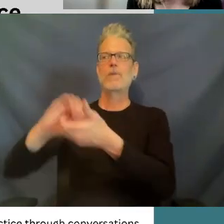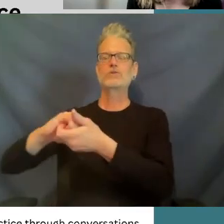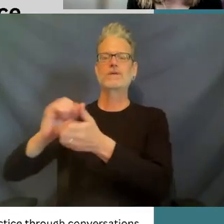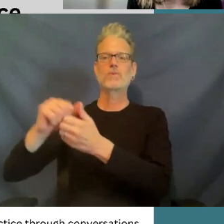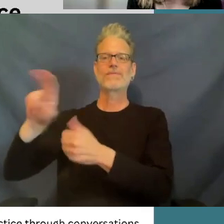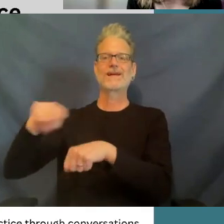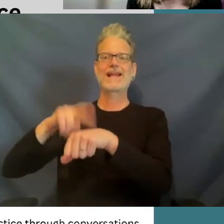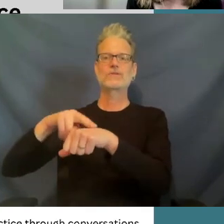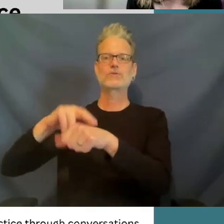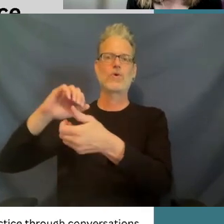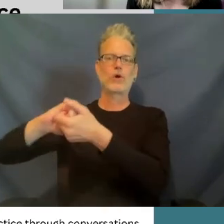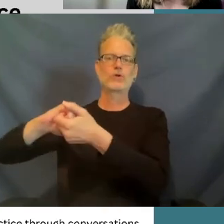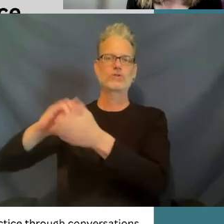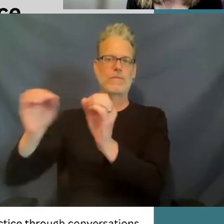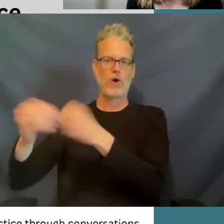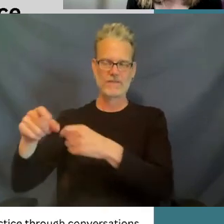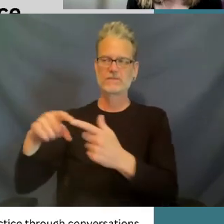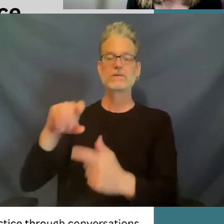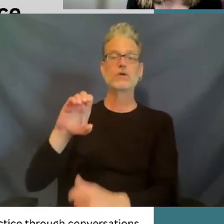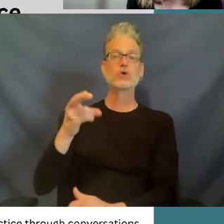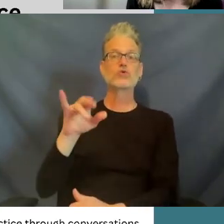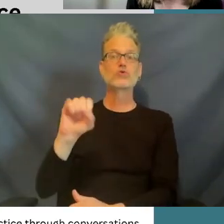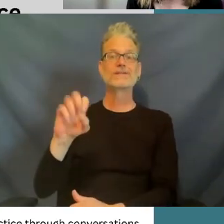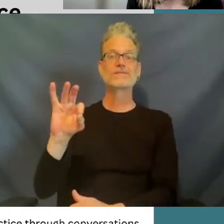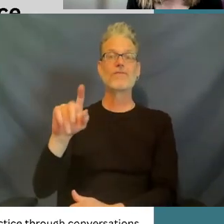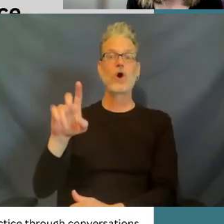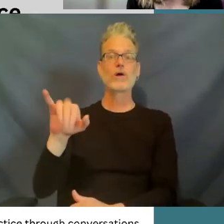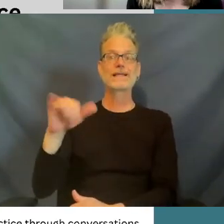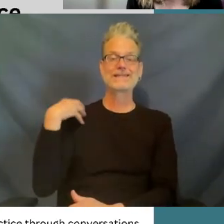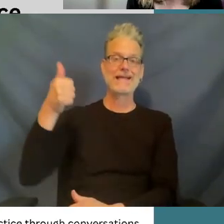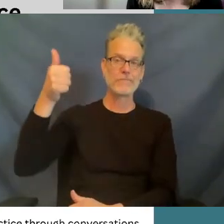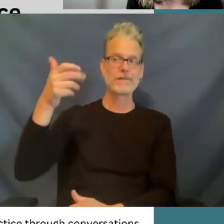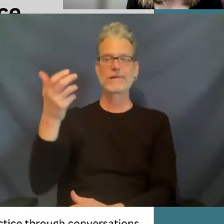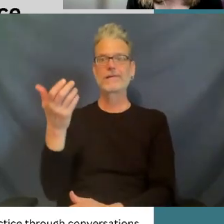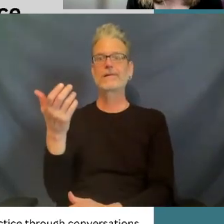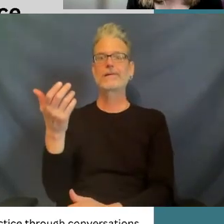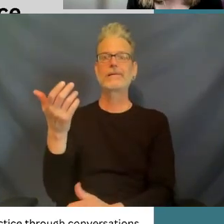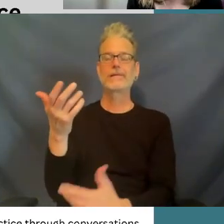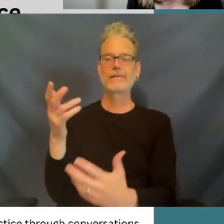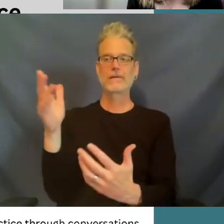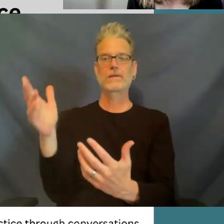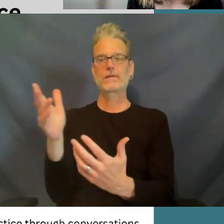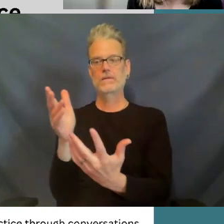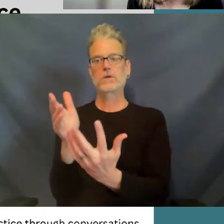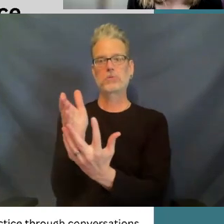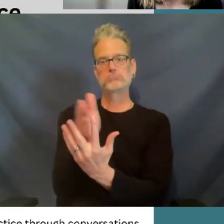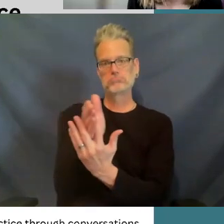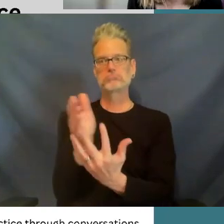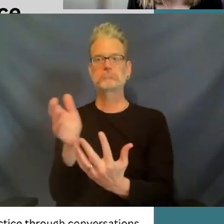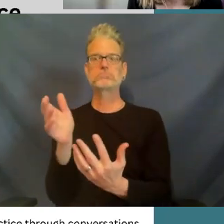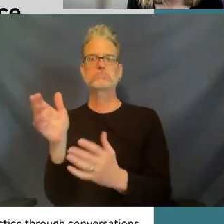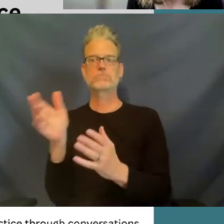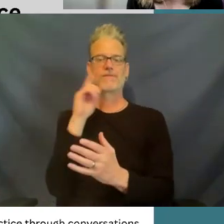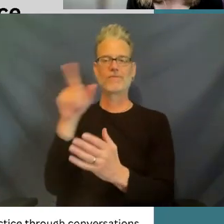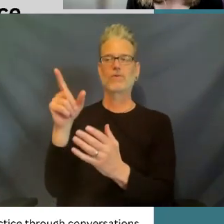Partnership Office, Chris Farley, Deputy Bipartisan Infrastructure Law and Inflation Reduction Act